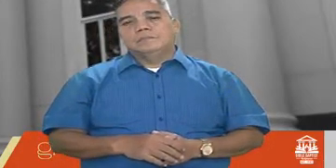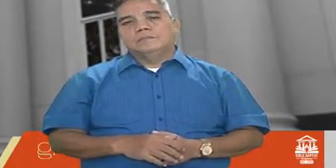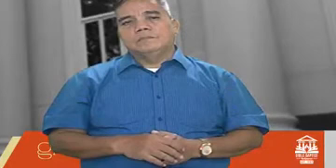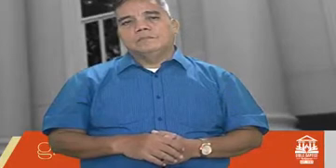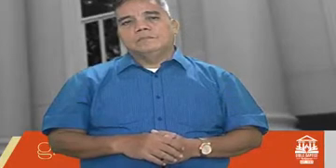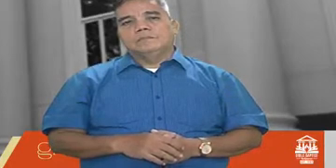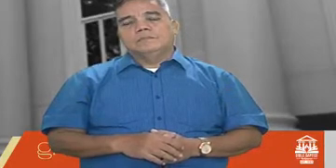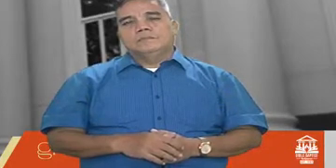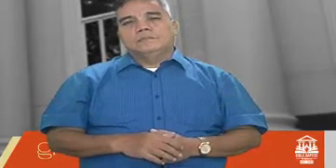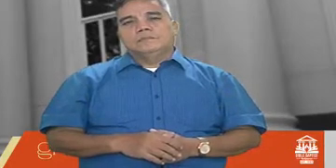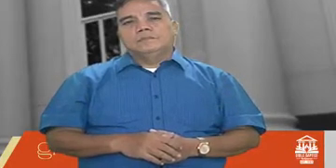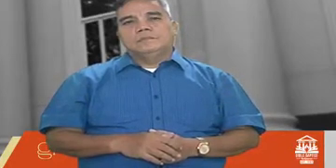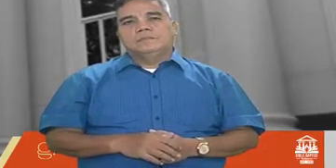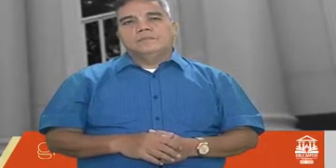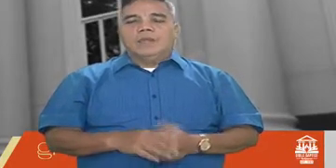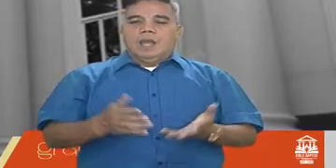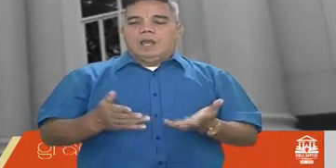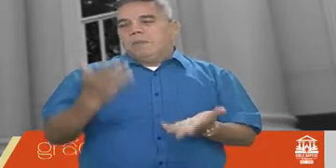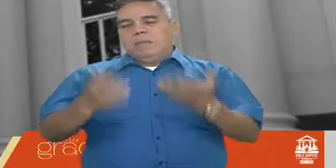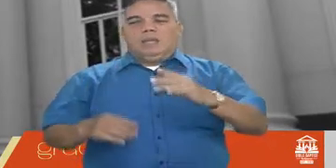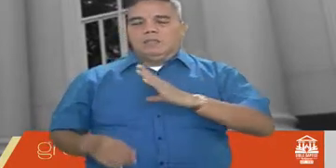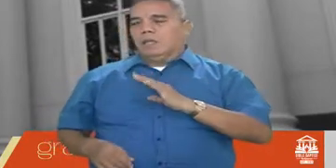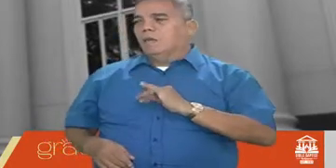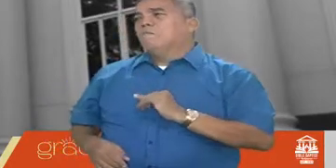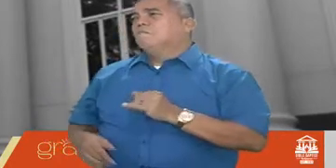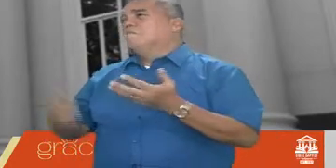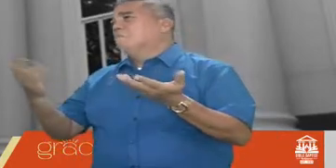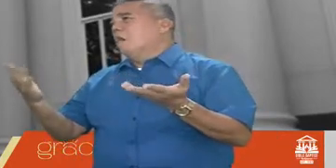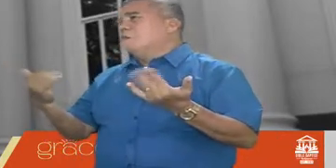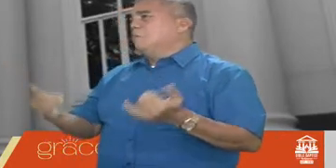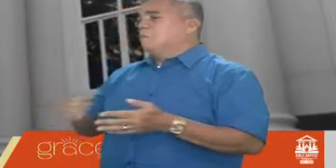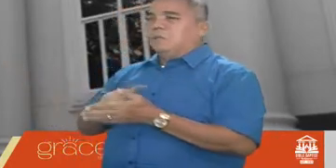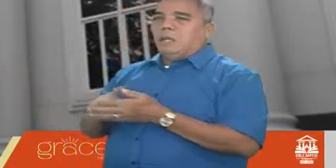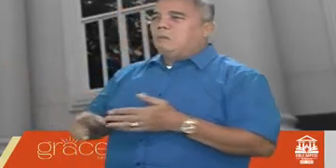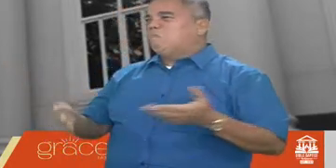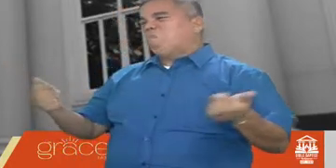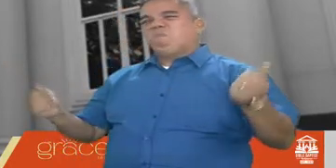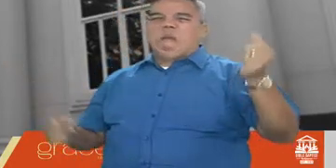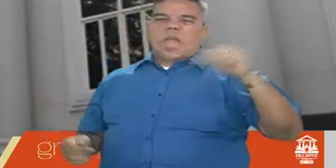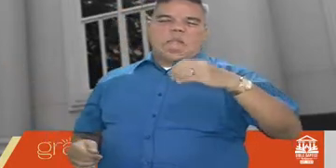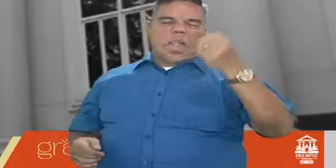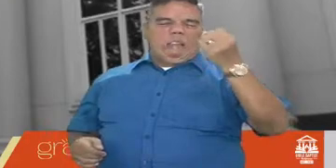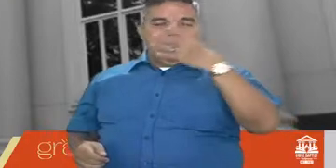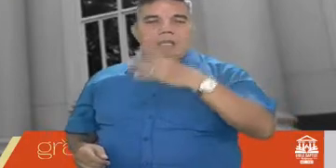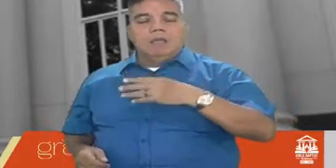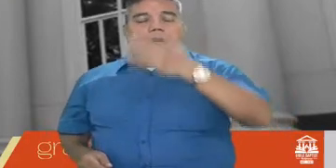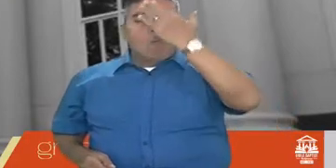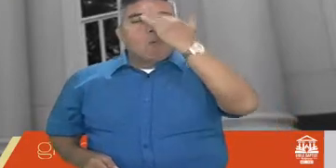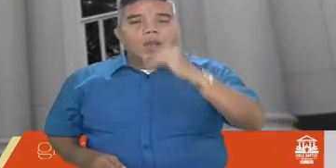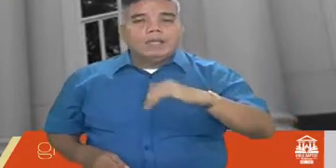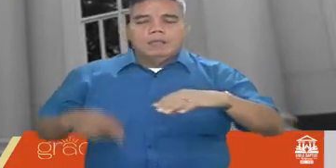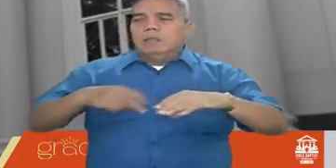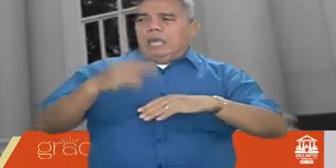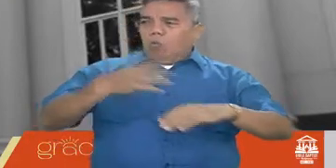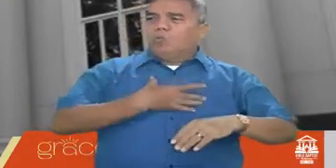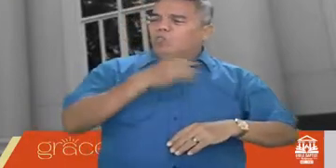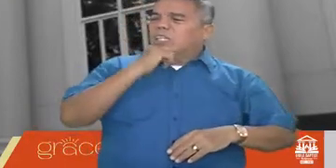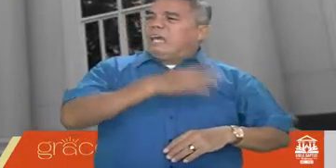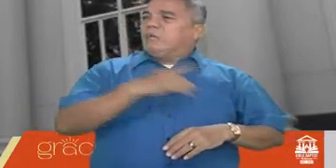Mingon ta, why ayo akong kinabuhi, why ayo ang akong adlaw rong mga simanaw na, rong mga adlaw nga naman,